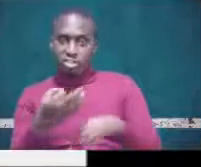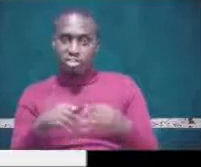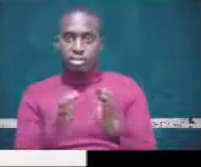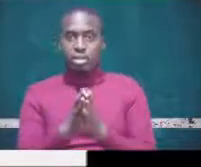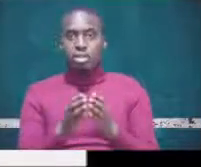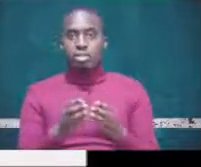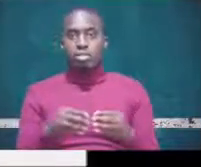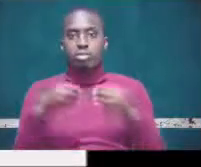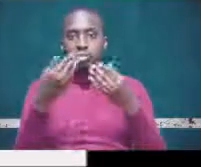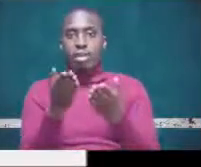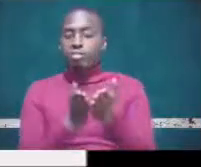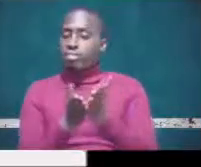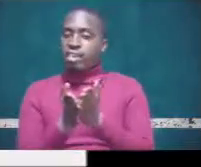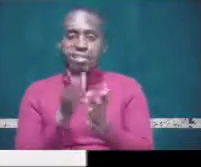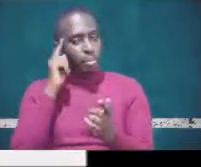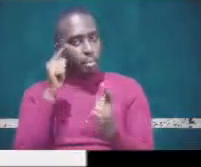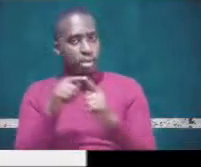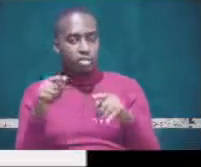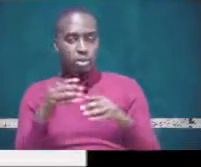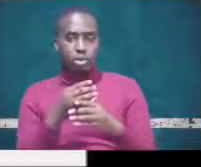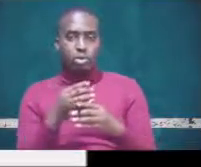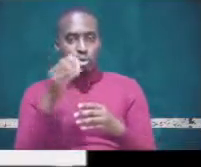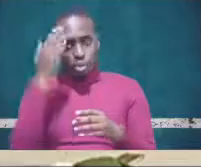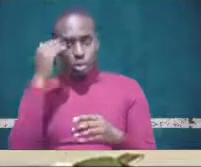or to simplify a task. Now, that gas cooker,